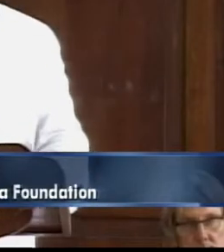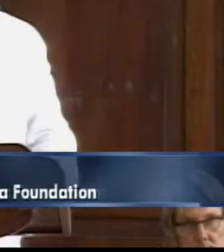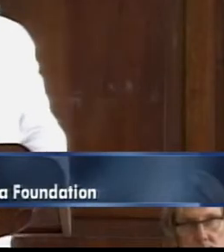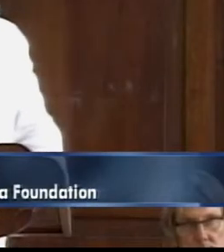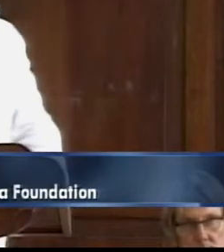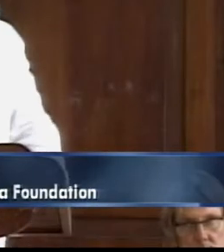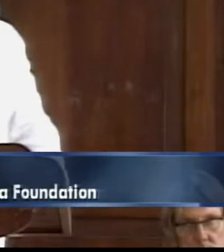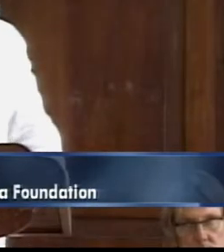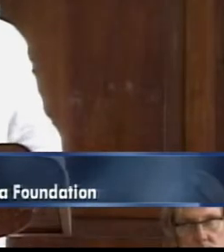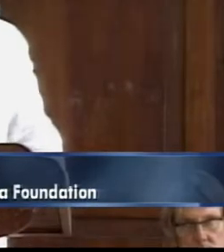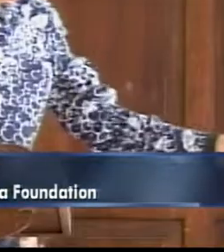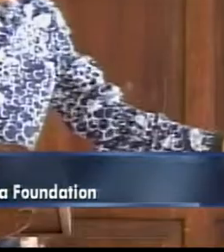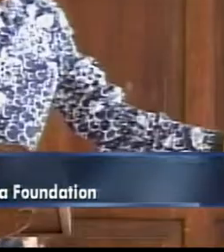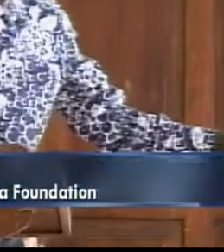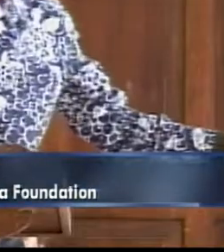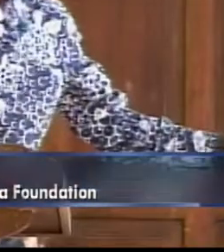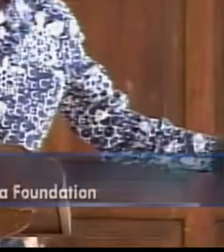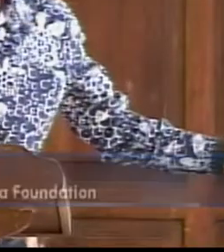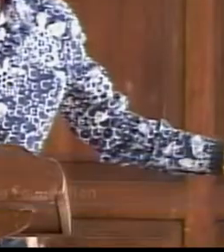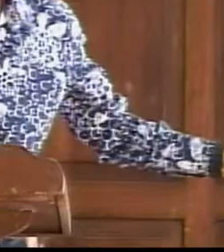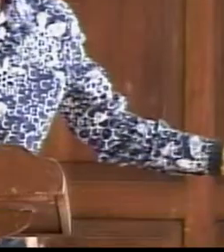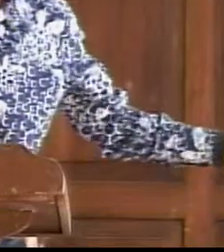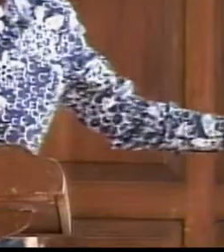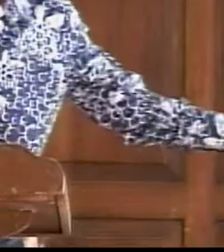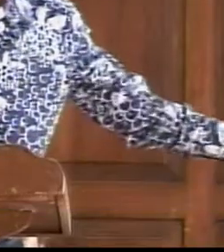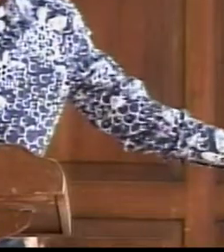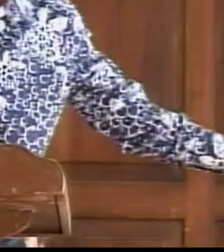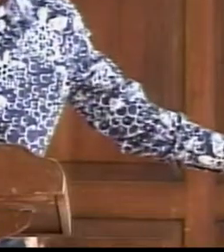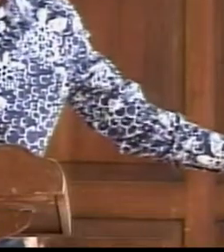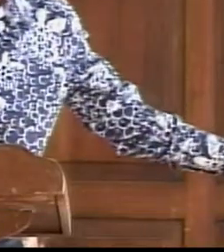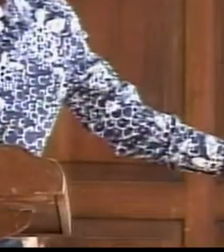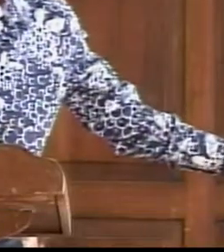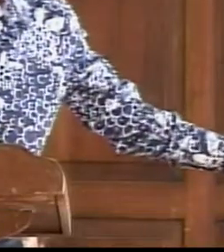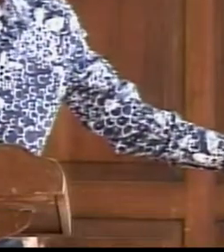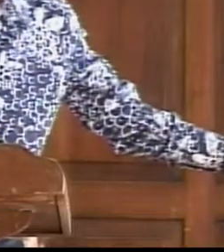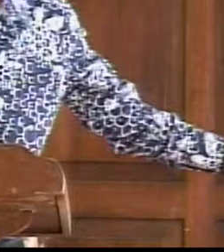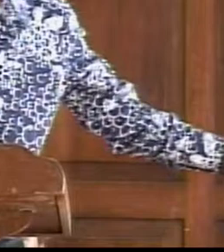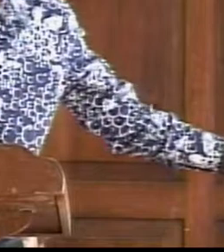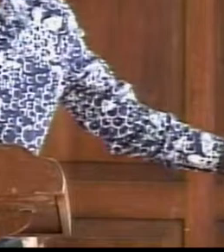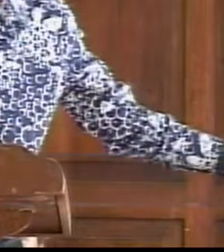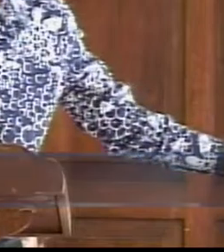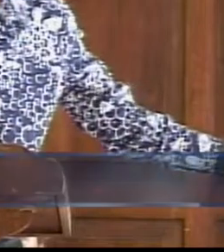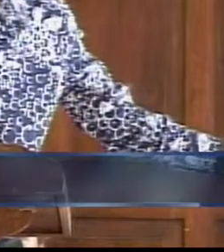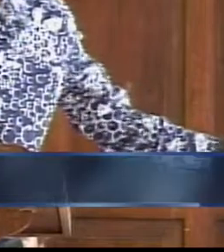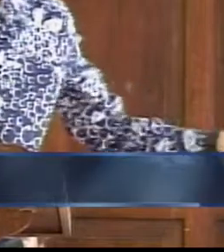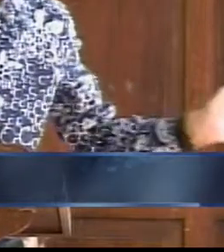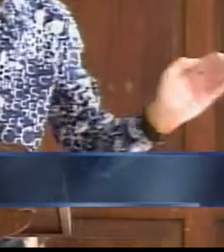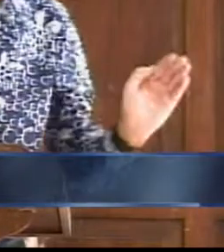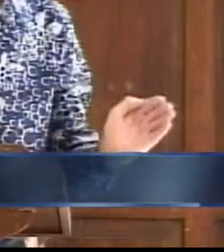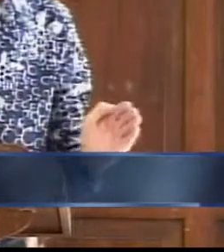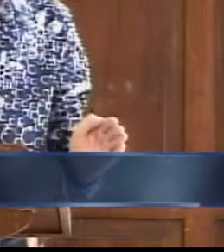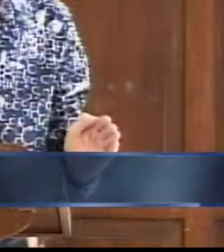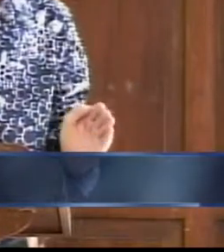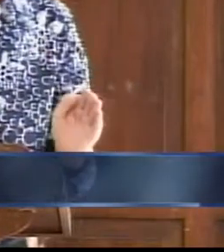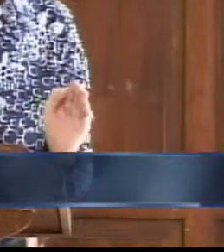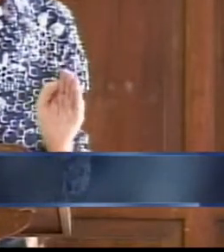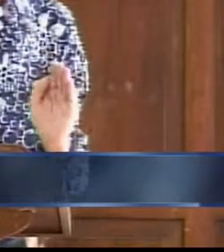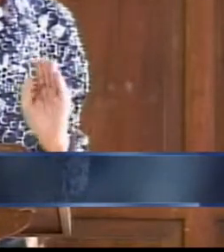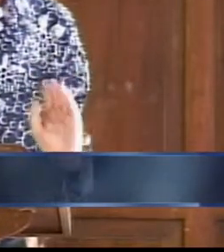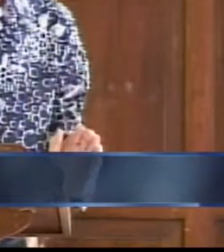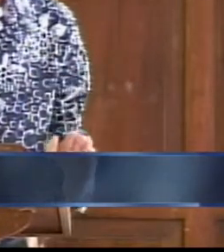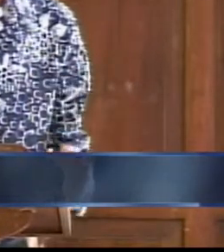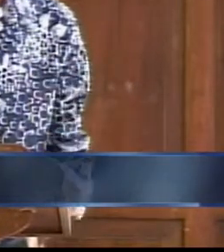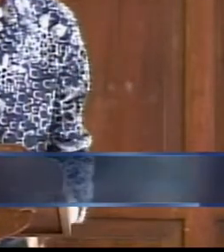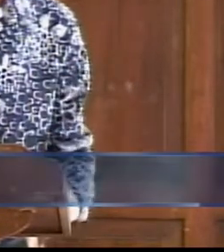I used when we were here. What we've actually got in front of us, and there's another 159 to come as well, is all down to